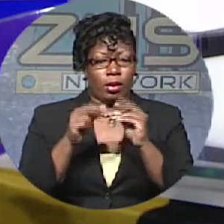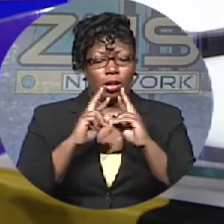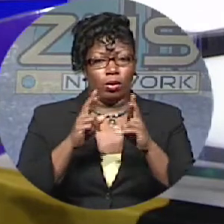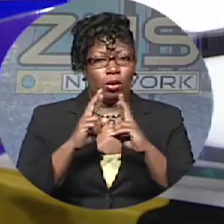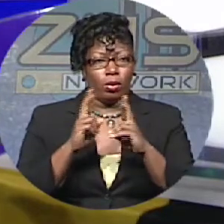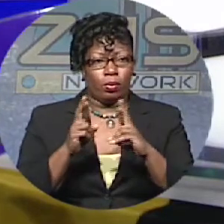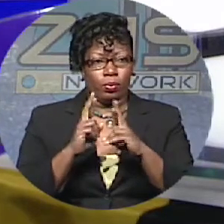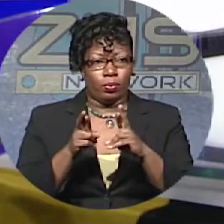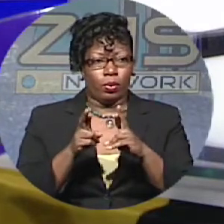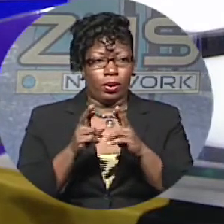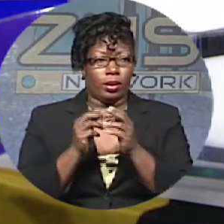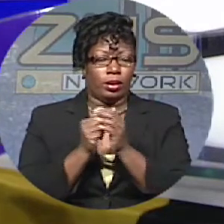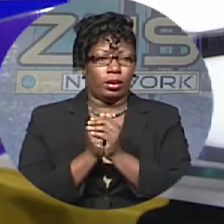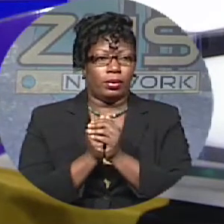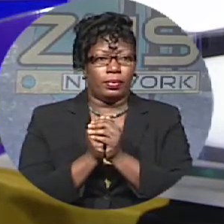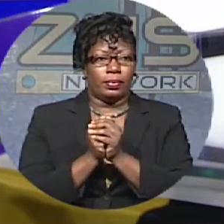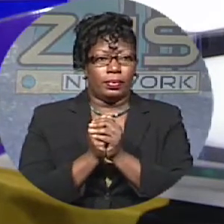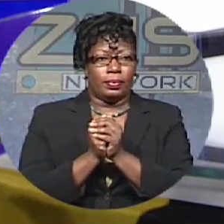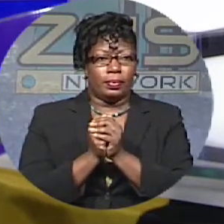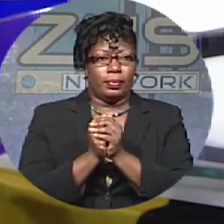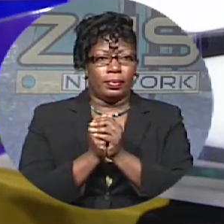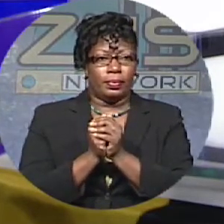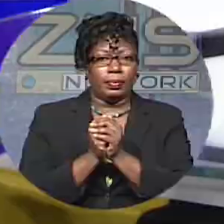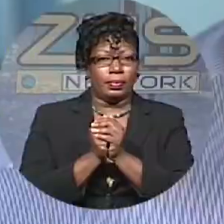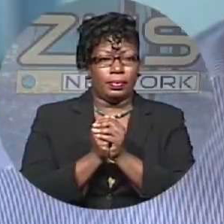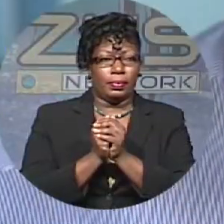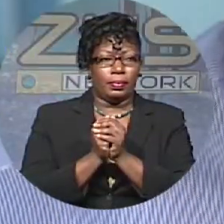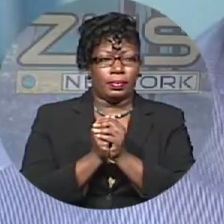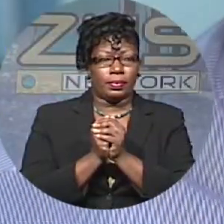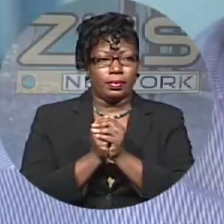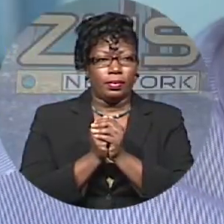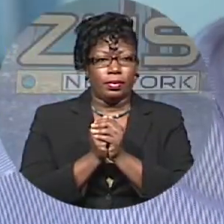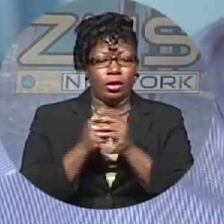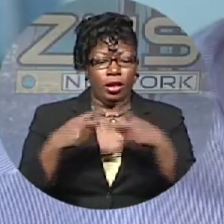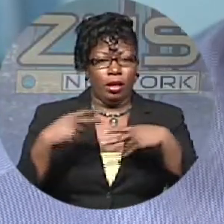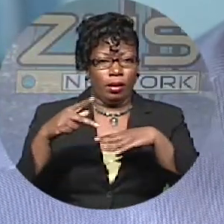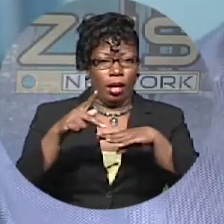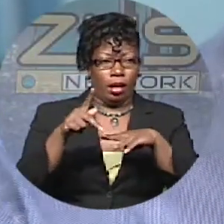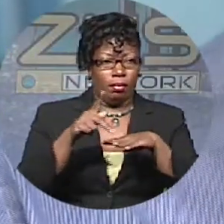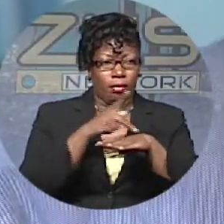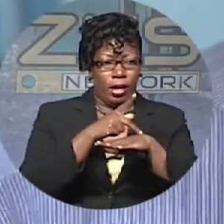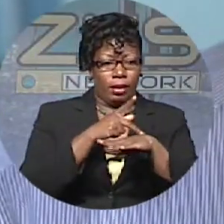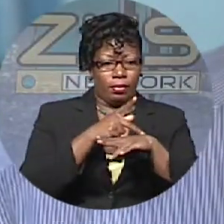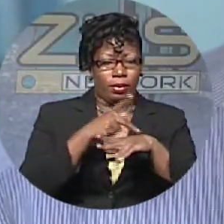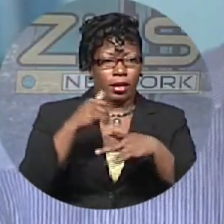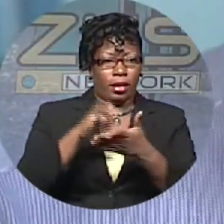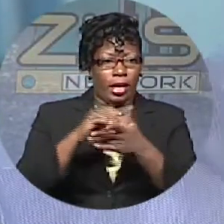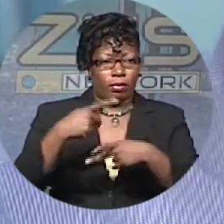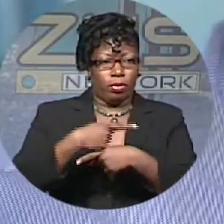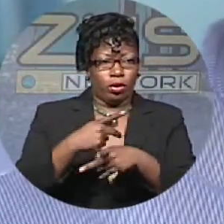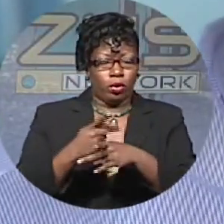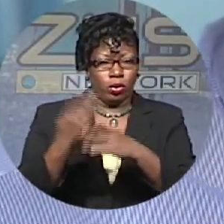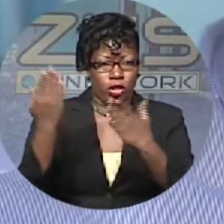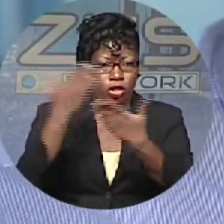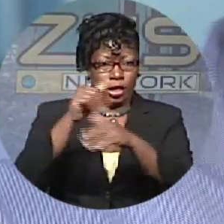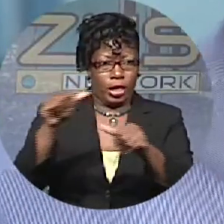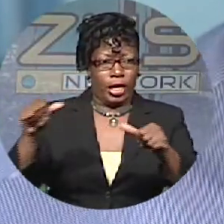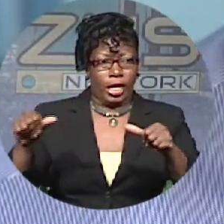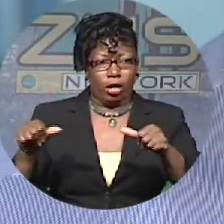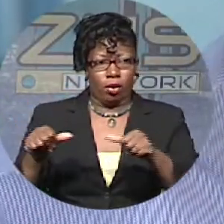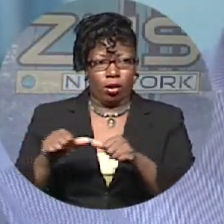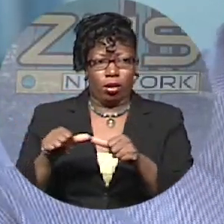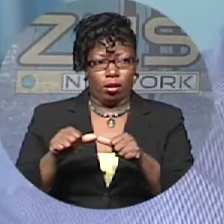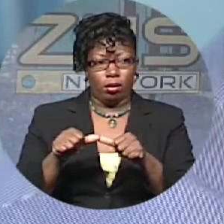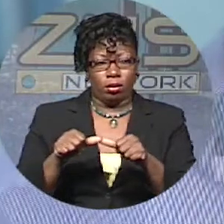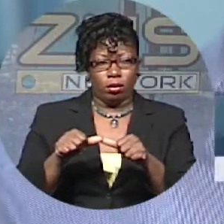will act on the report. The way the map was produced, it showed the shaded areas where there were peaks and the shaded